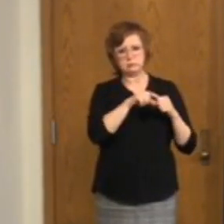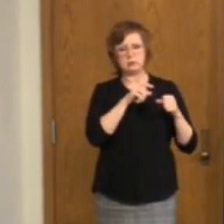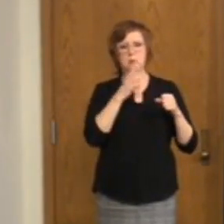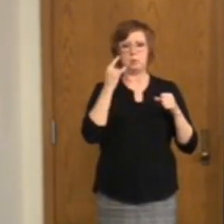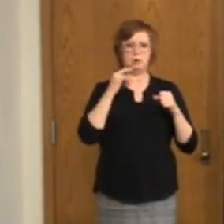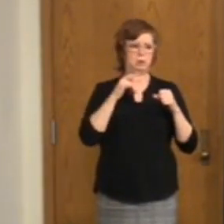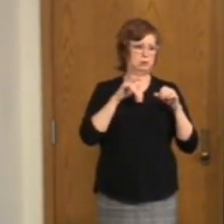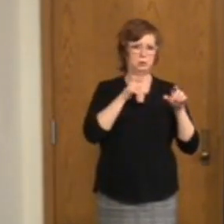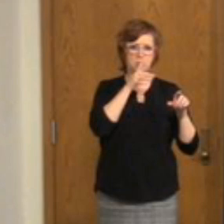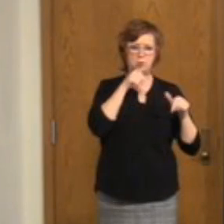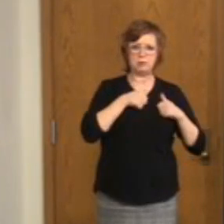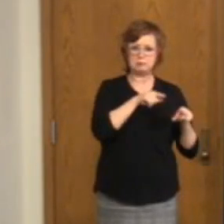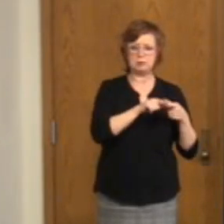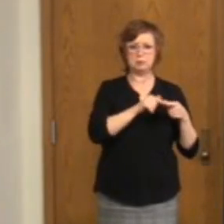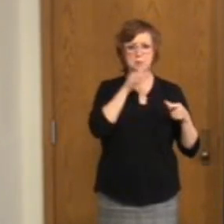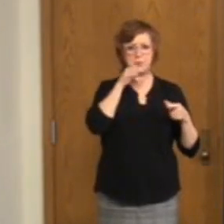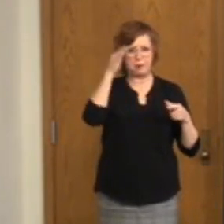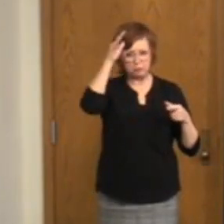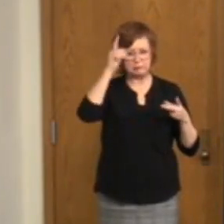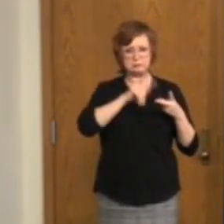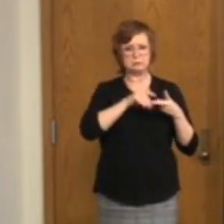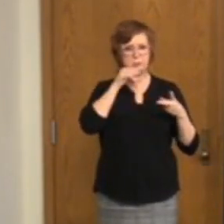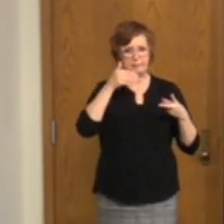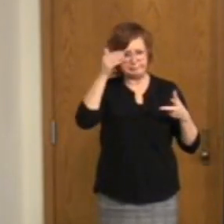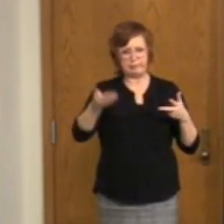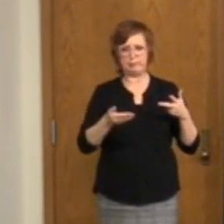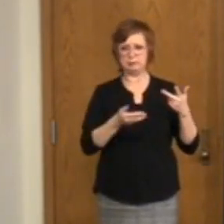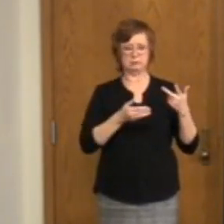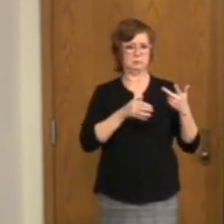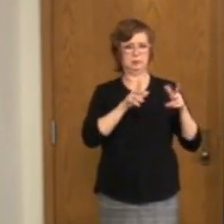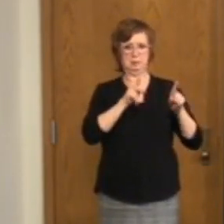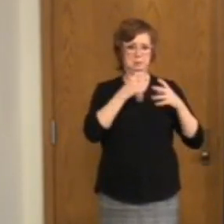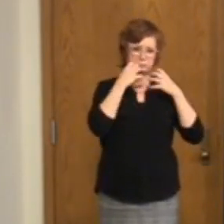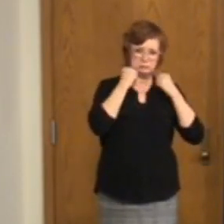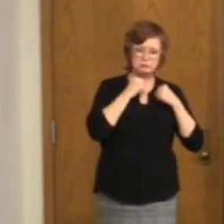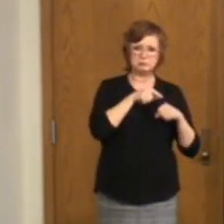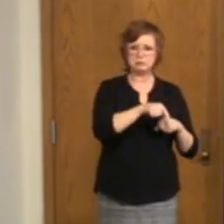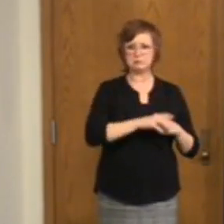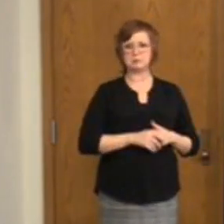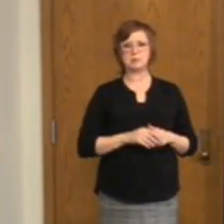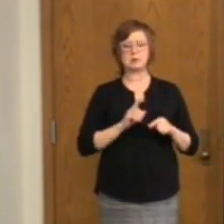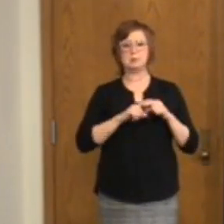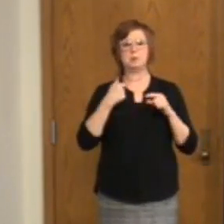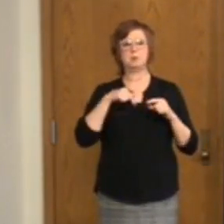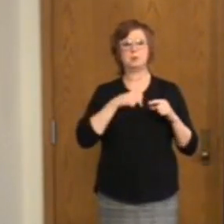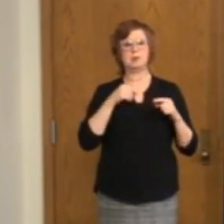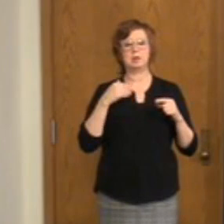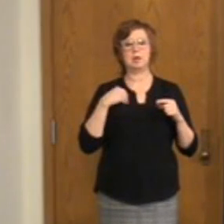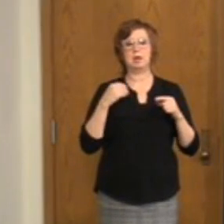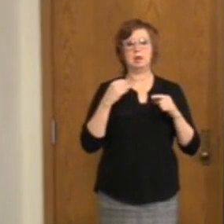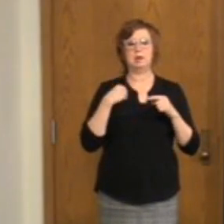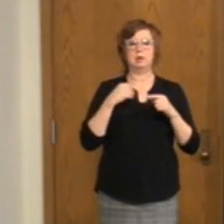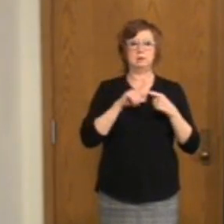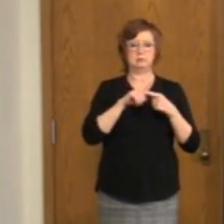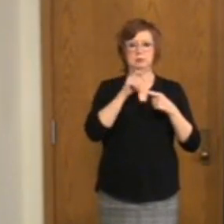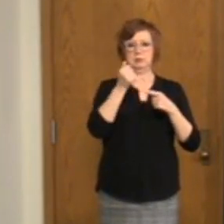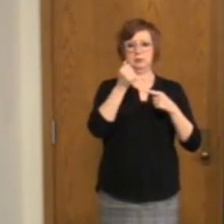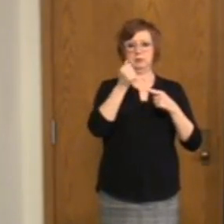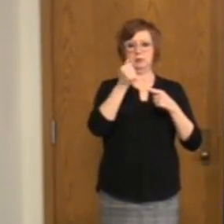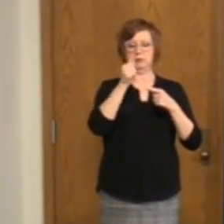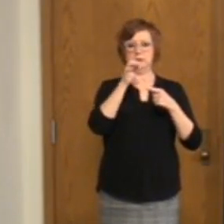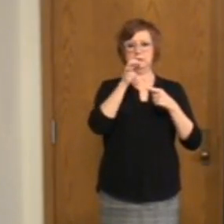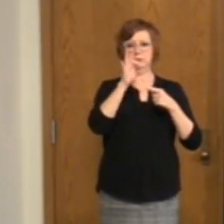Saskatchewan. We've also delivered vaccines to 90% of the personal care homes in the province. About 78%